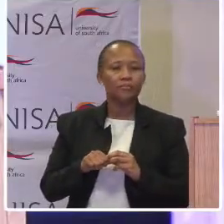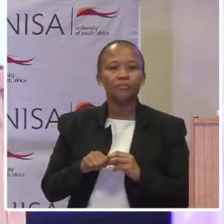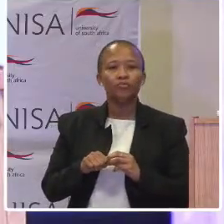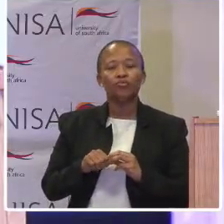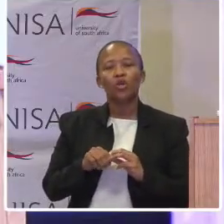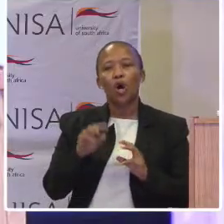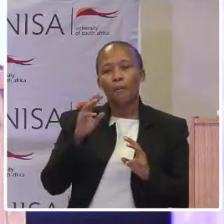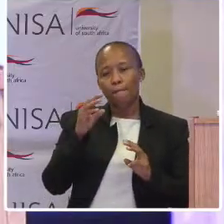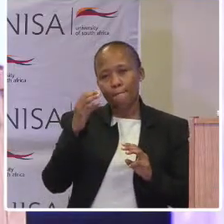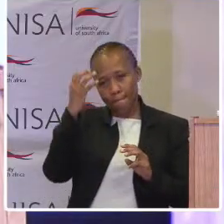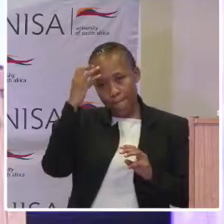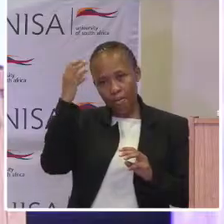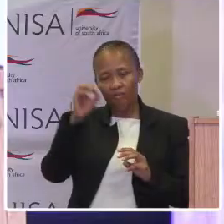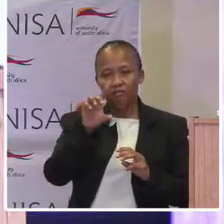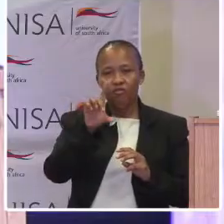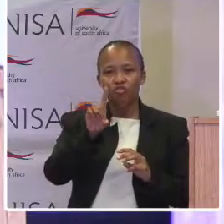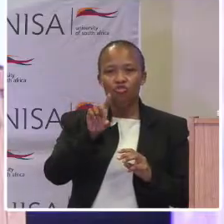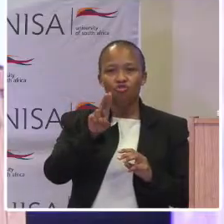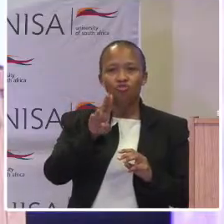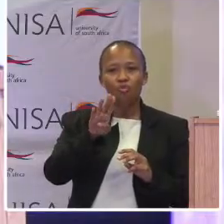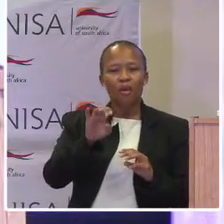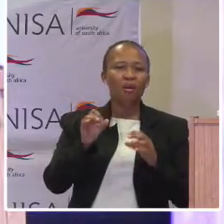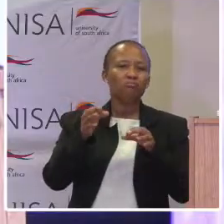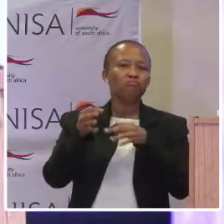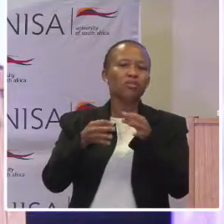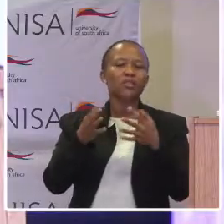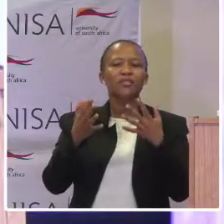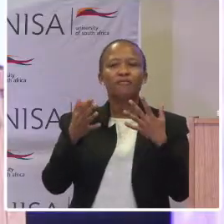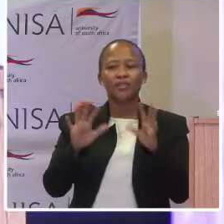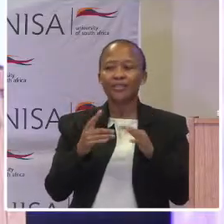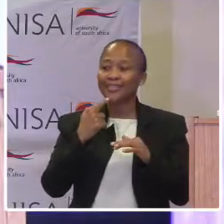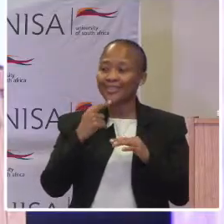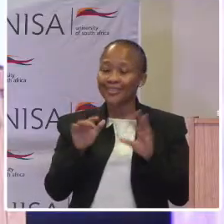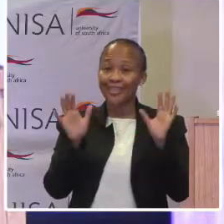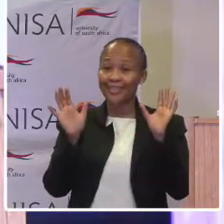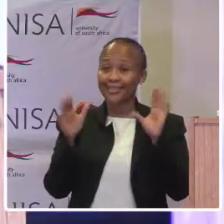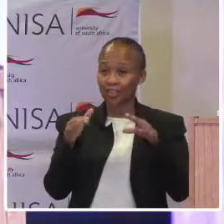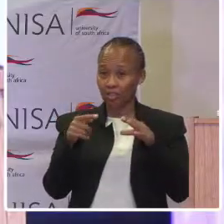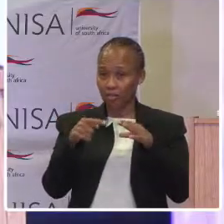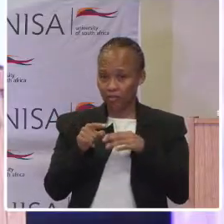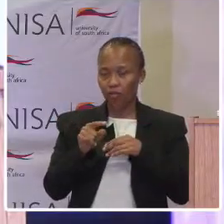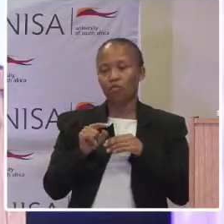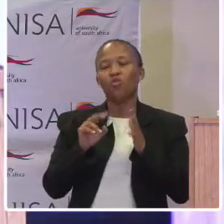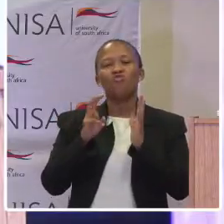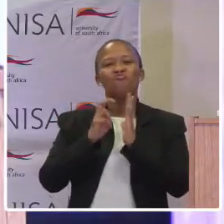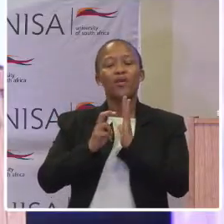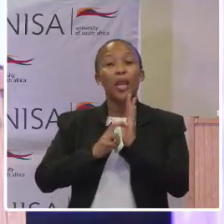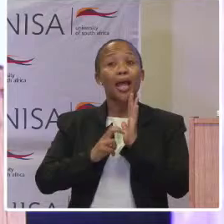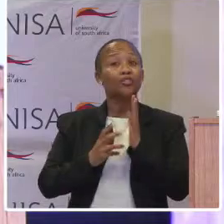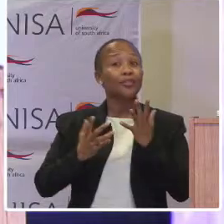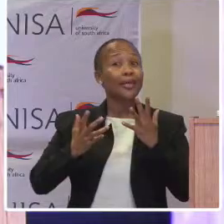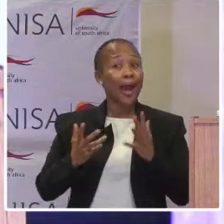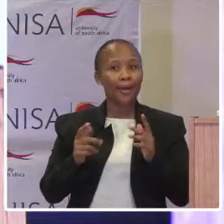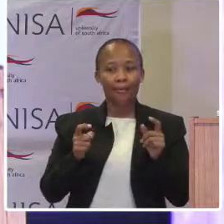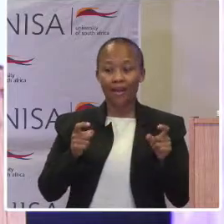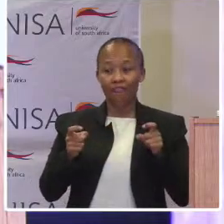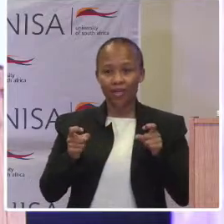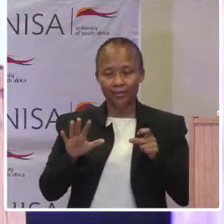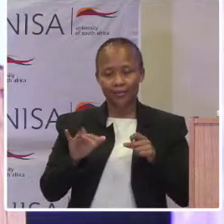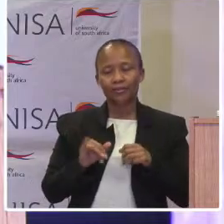Due, this session is on policy regulation and governance. And 3 key